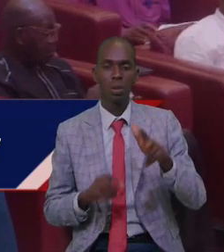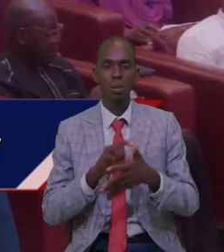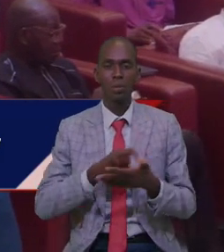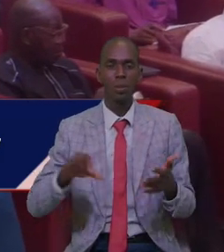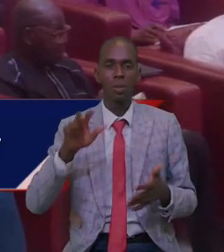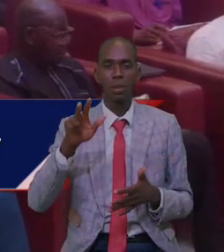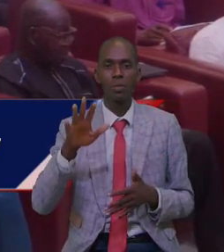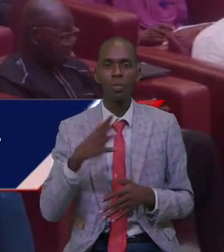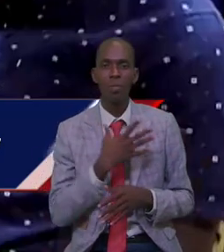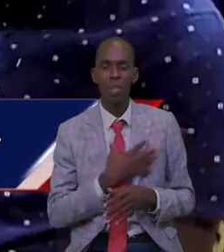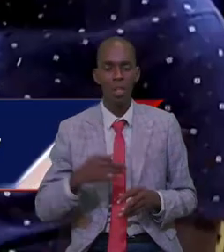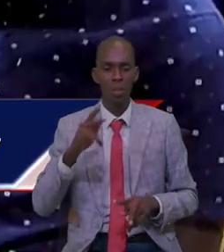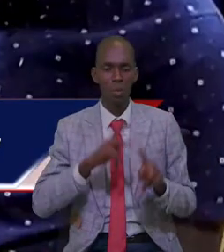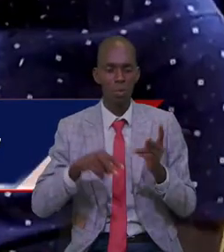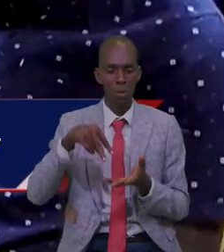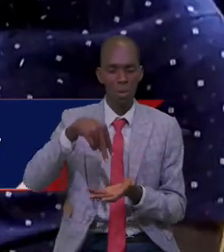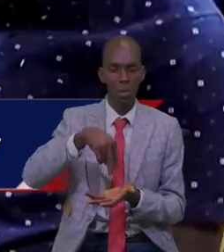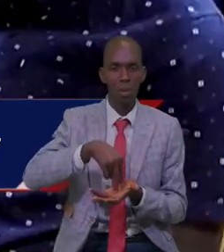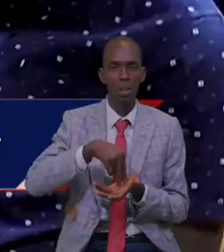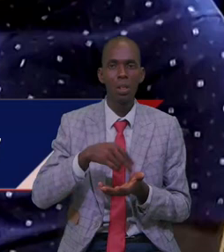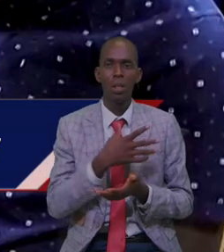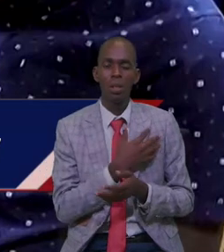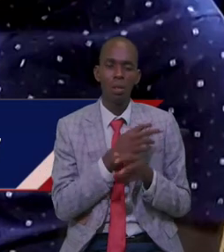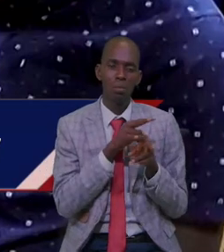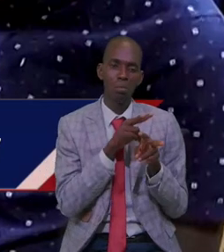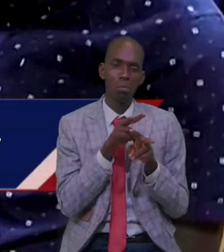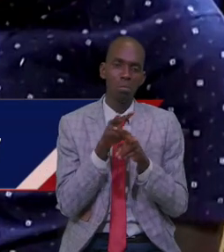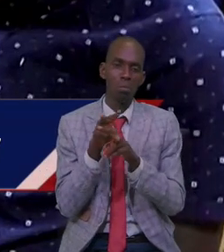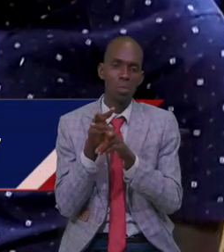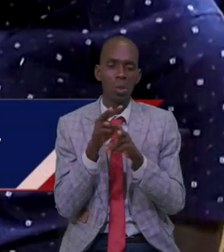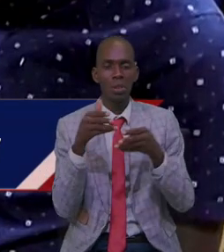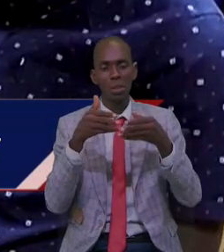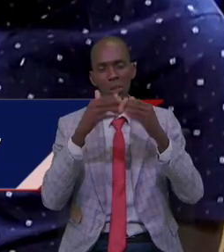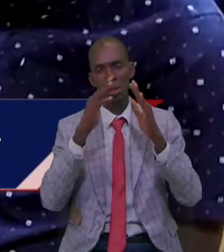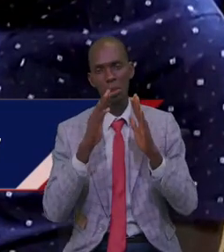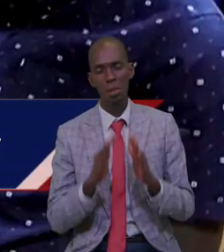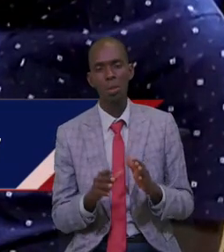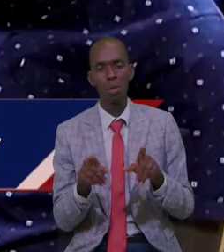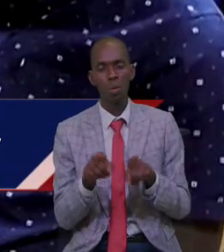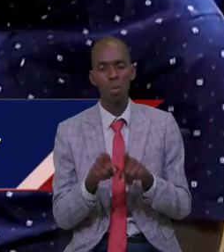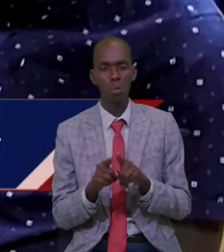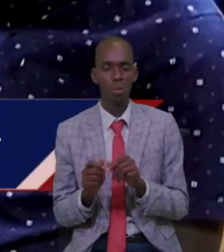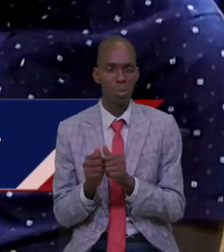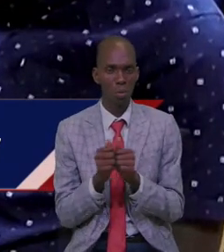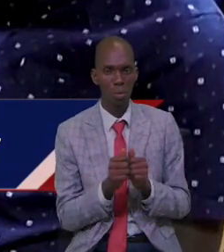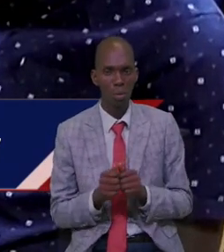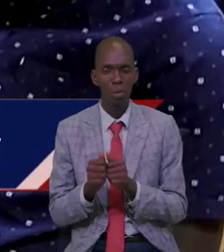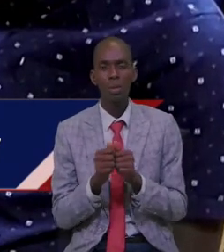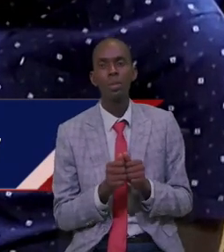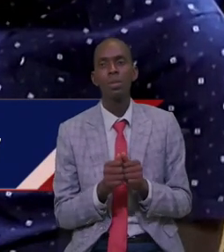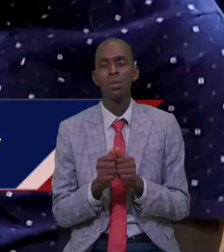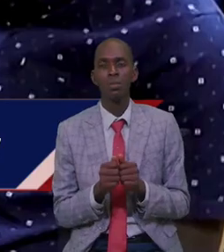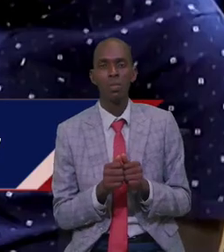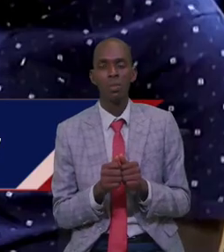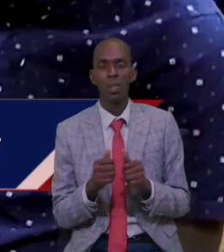And the people stood beholding, and the rulers also with them derided